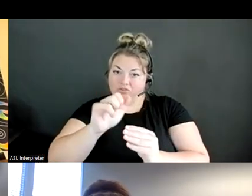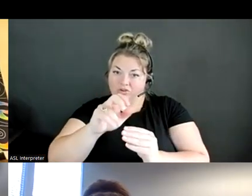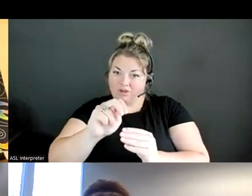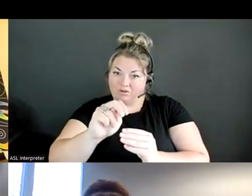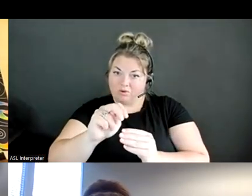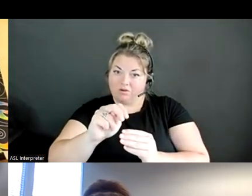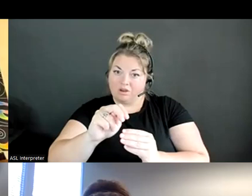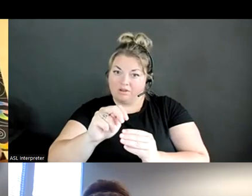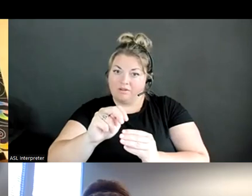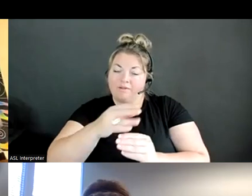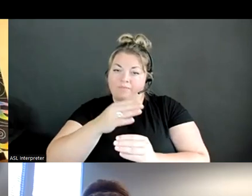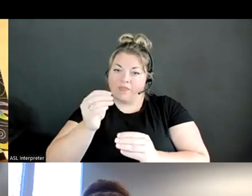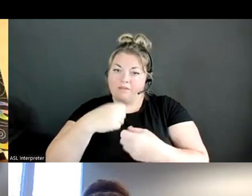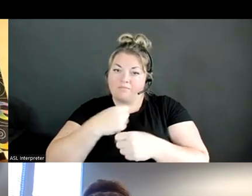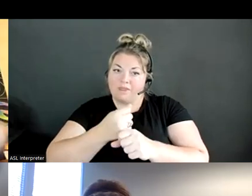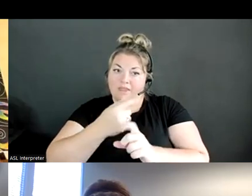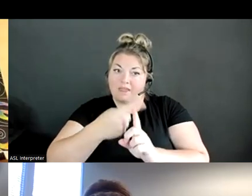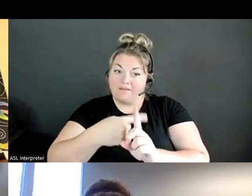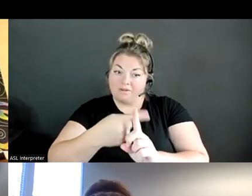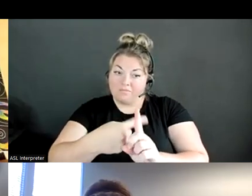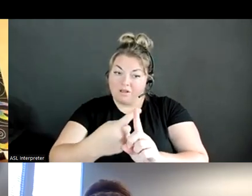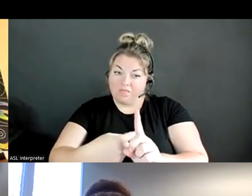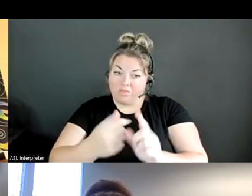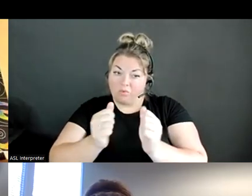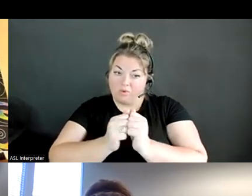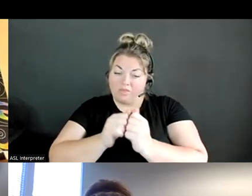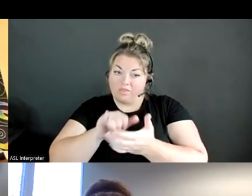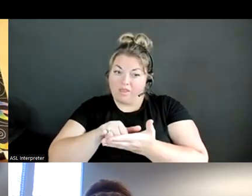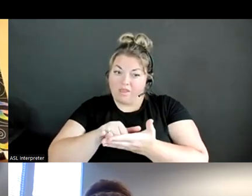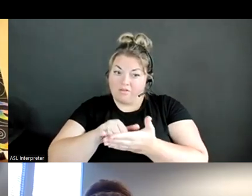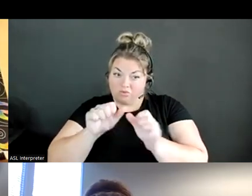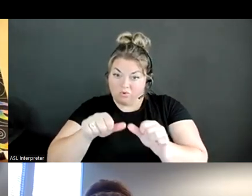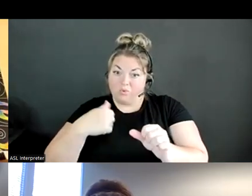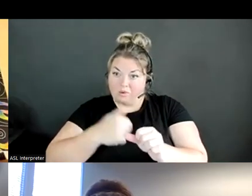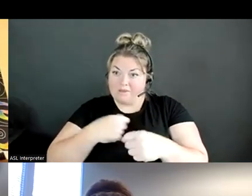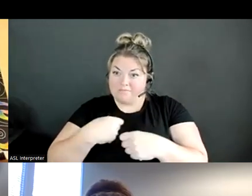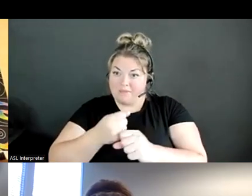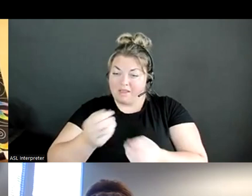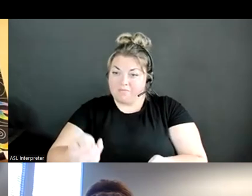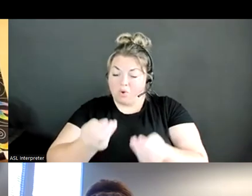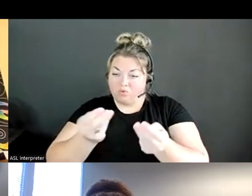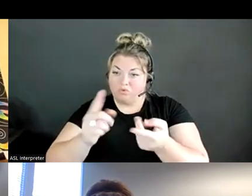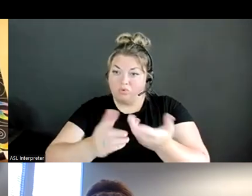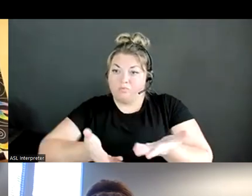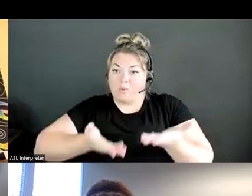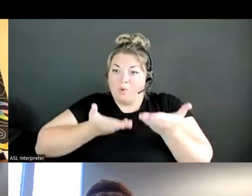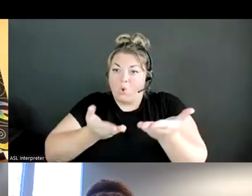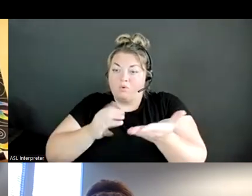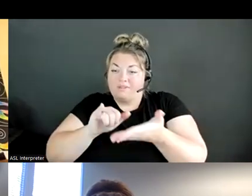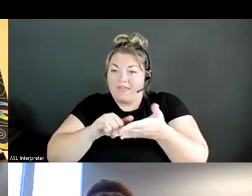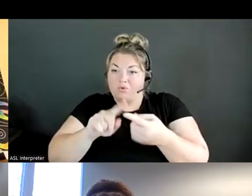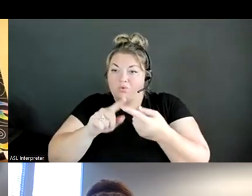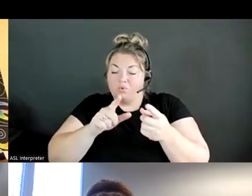January, and make it every month with like can we make a motion to like propose that, to